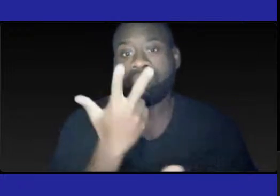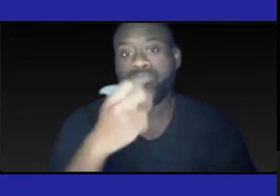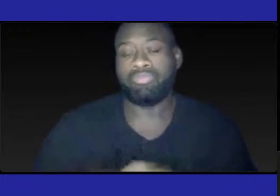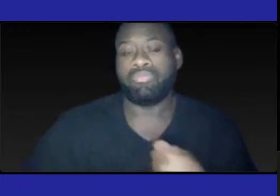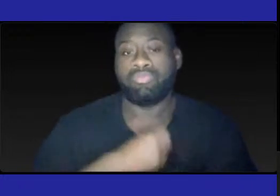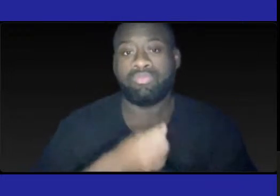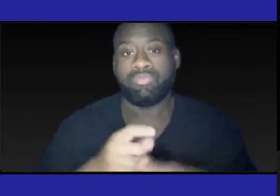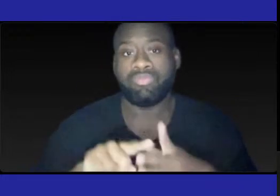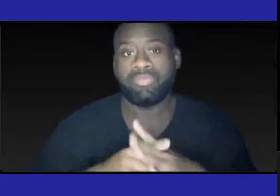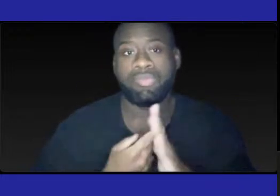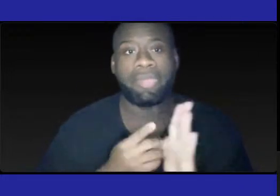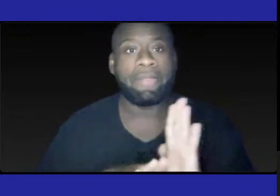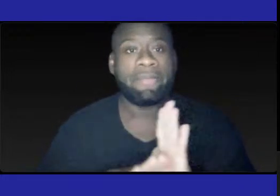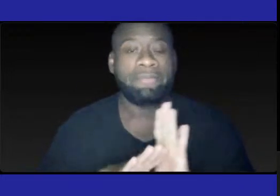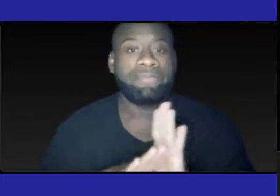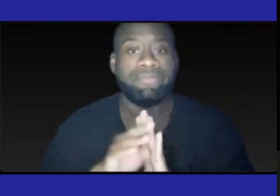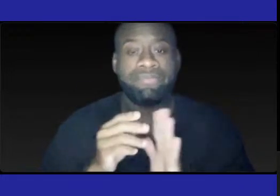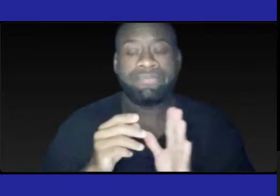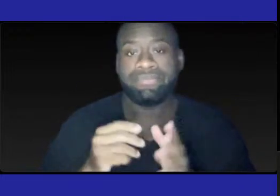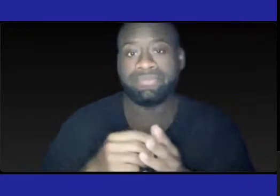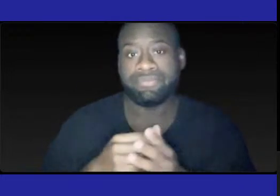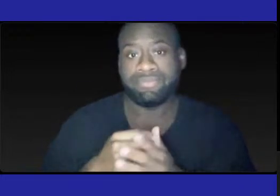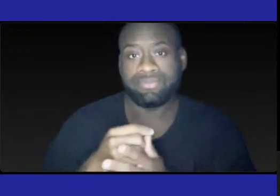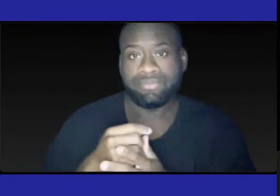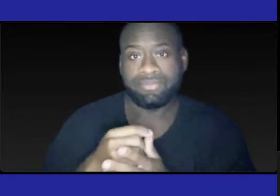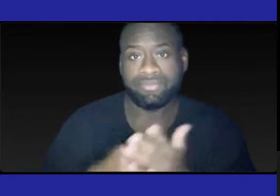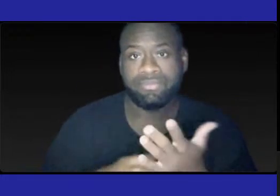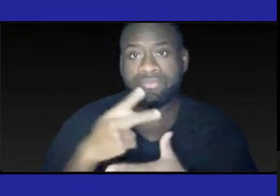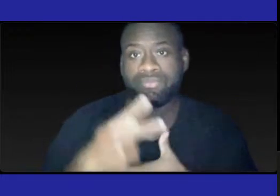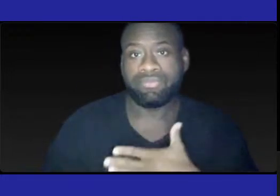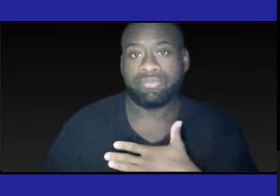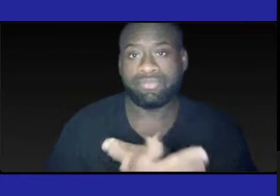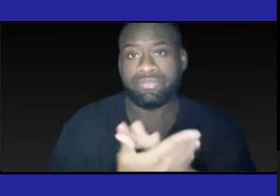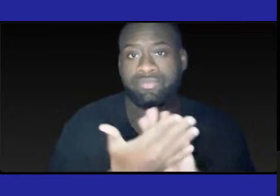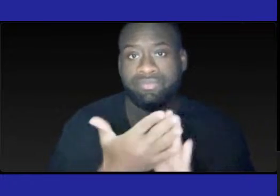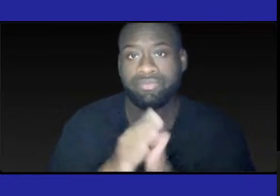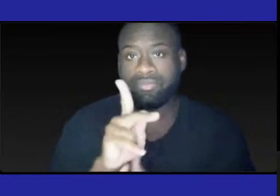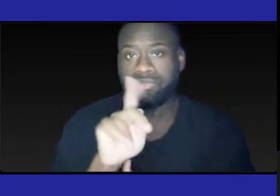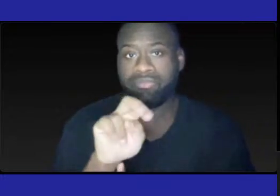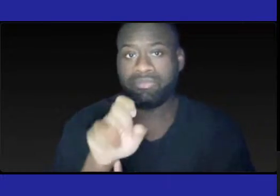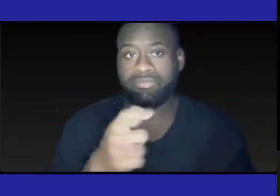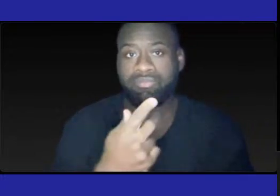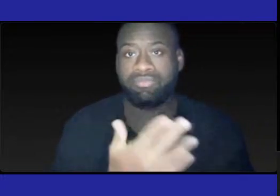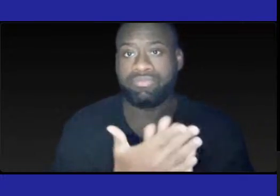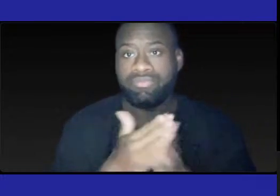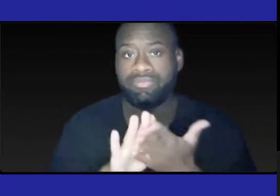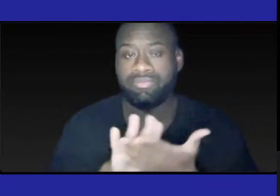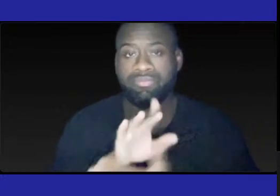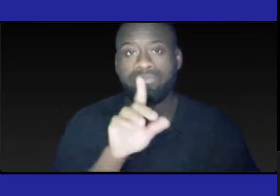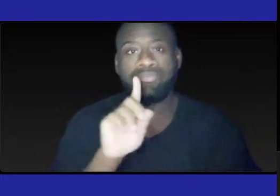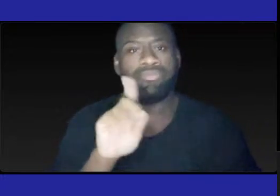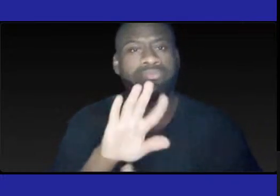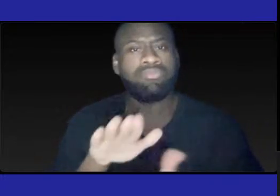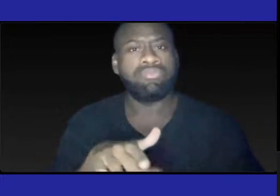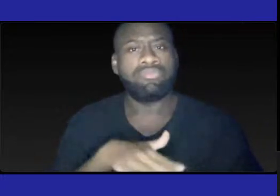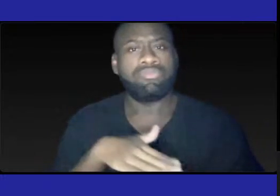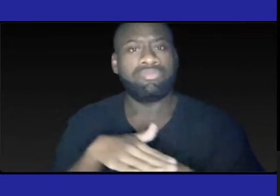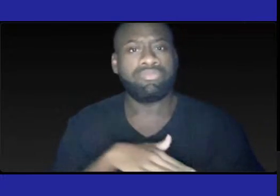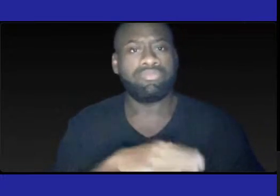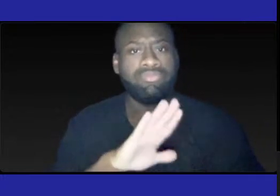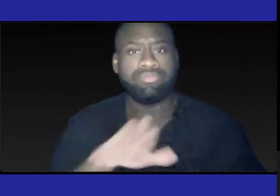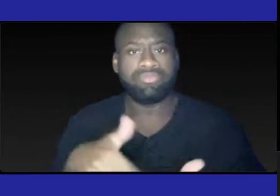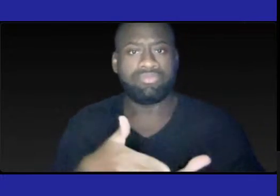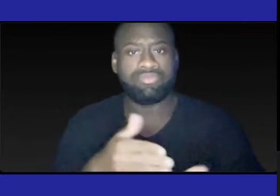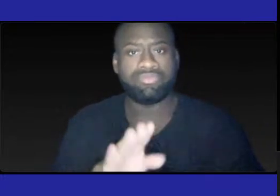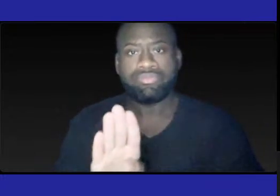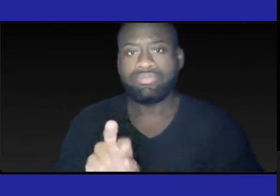The reason we picked Kings County is because Kings County is located in central Brooklyn, which is a hot spot, the highest